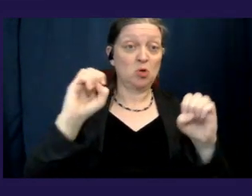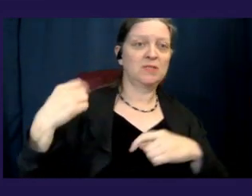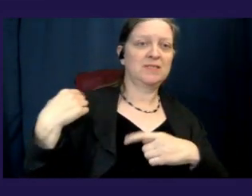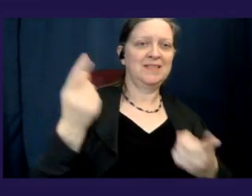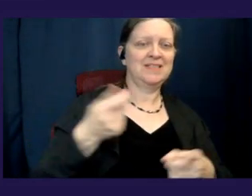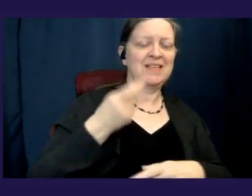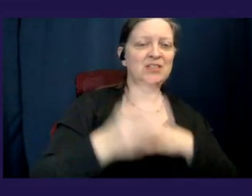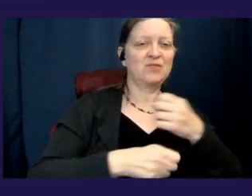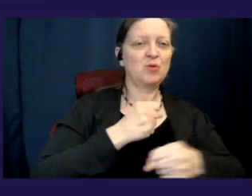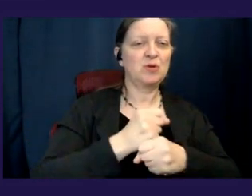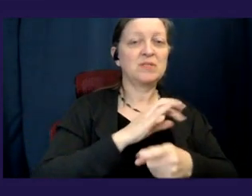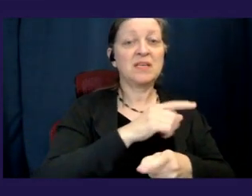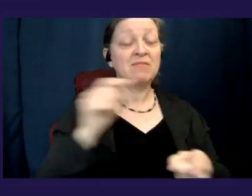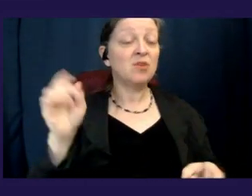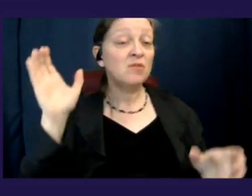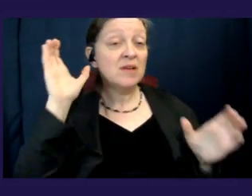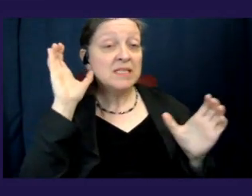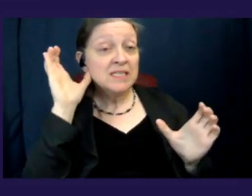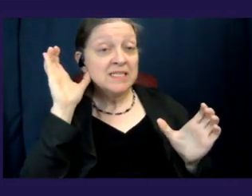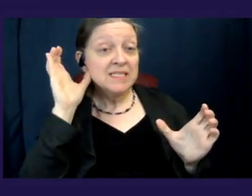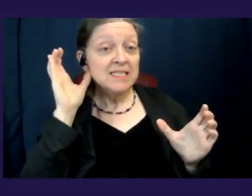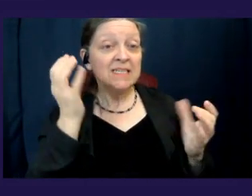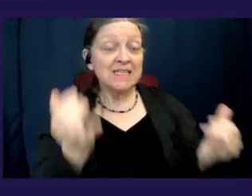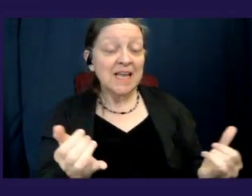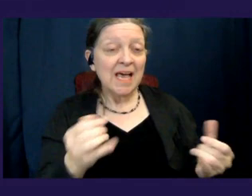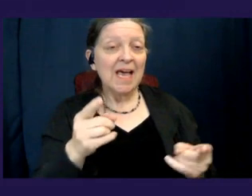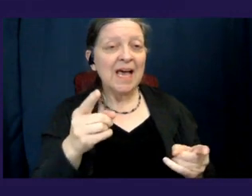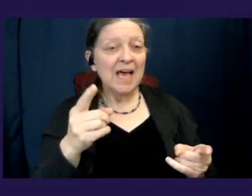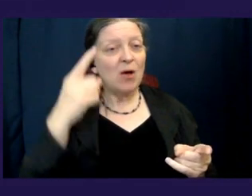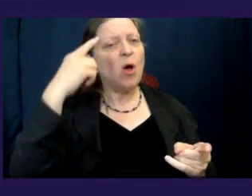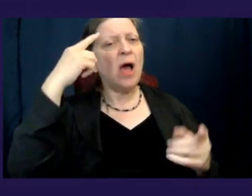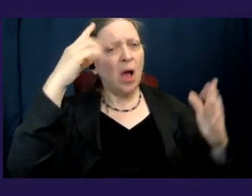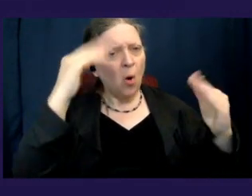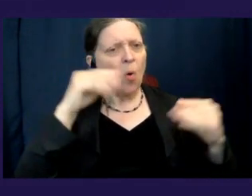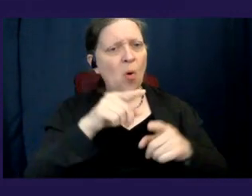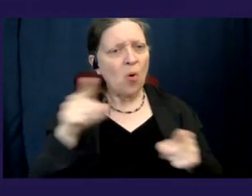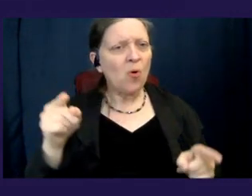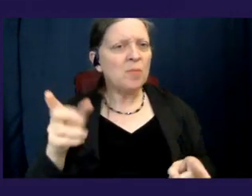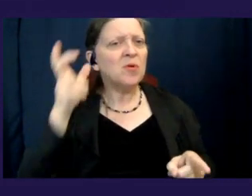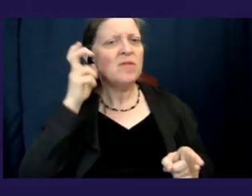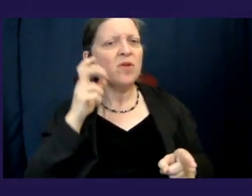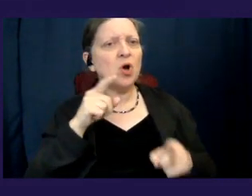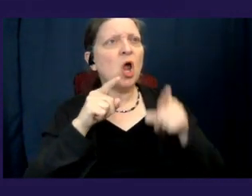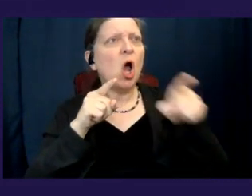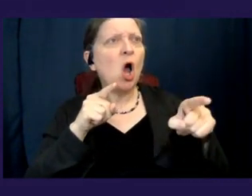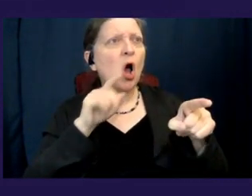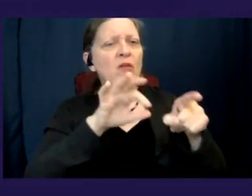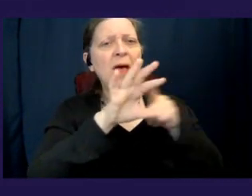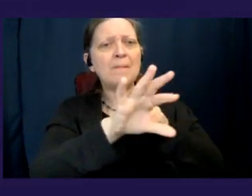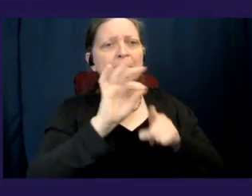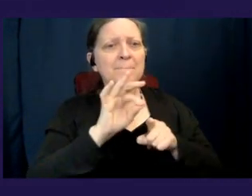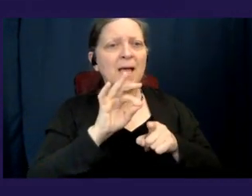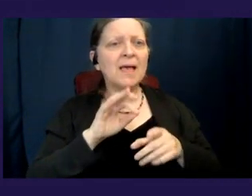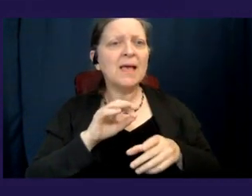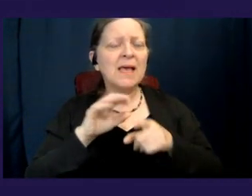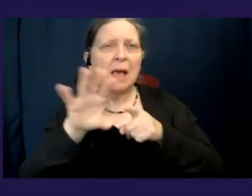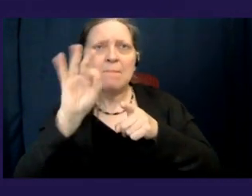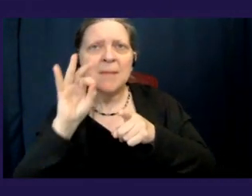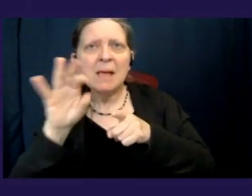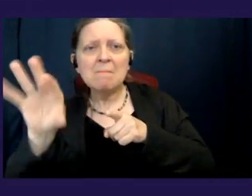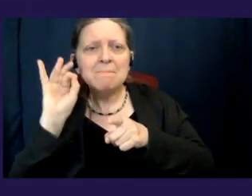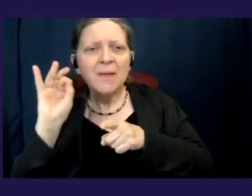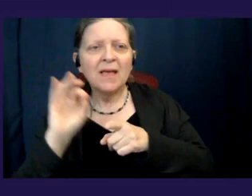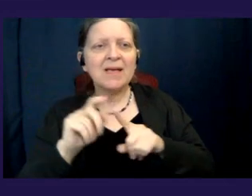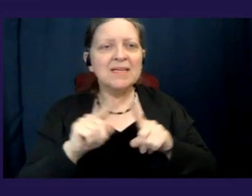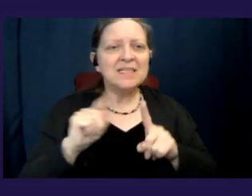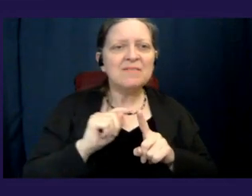pieces here that you could take and use, whether it's thinking about how we use even the word rumor, how we think about bringing compassion, how we